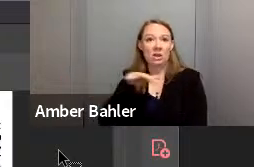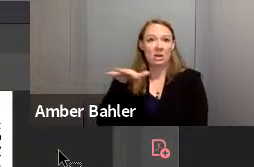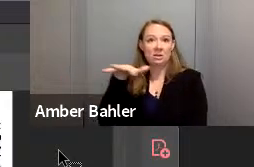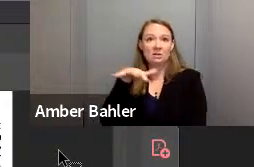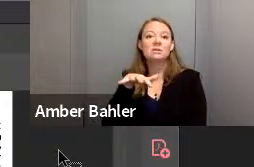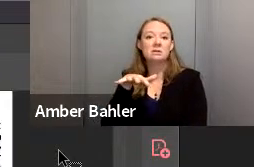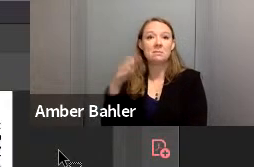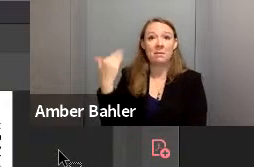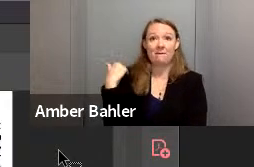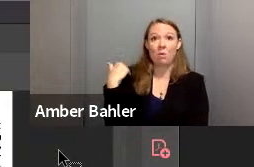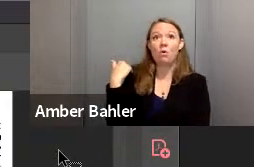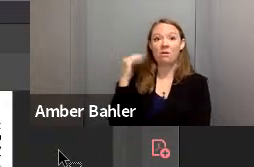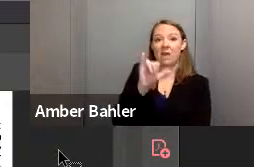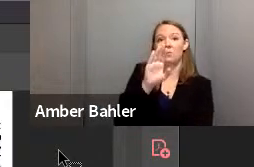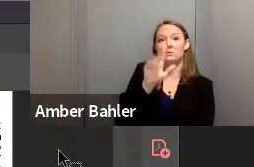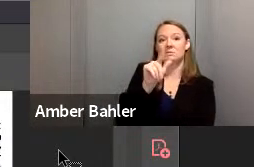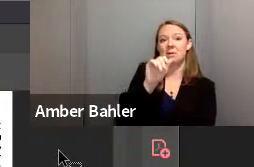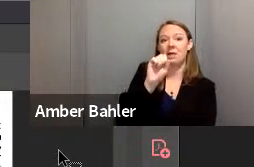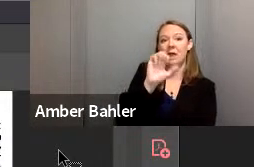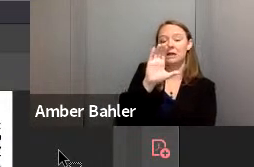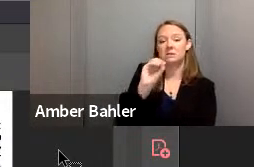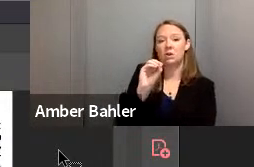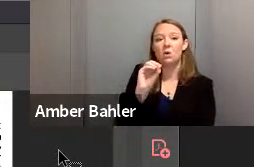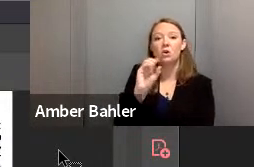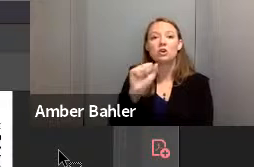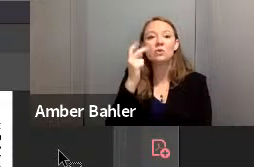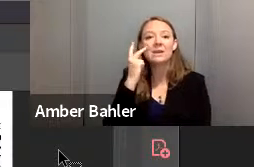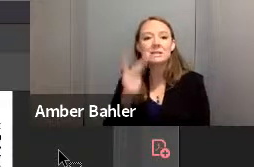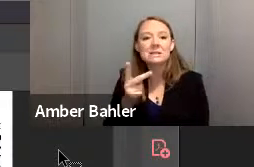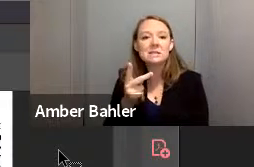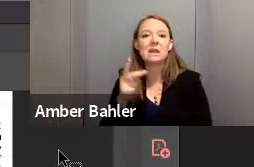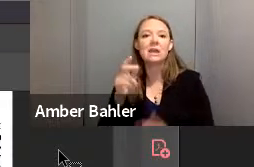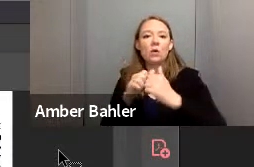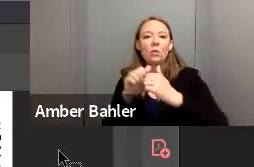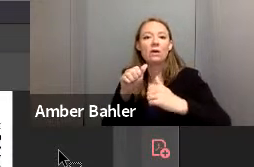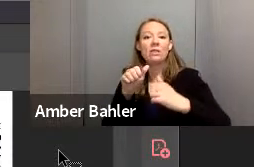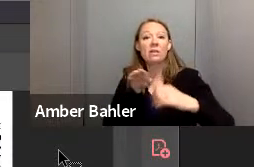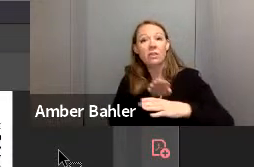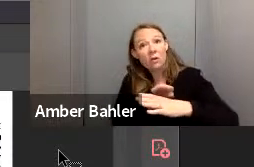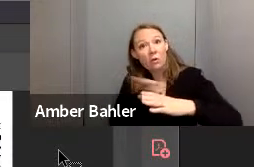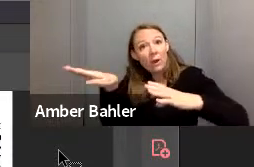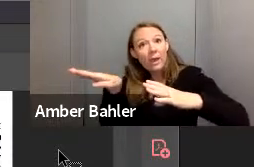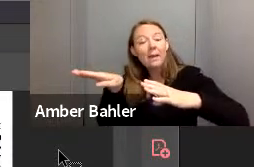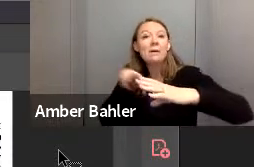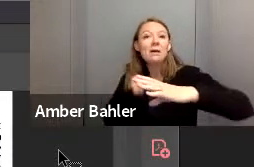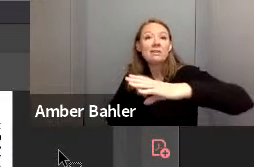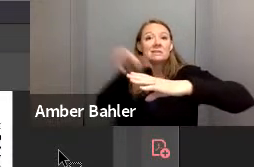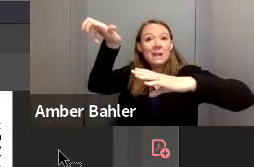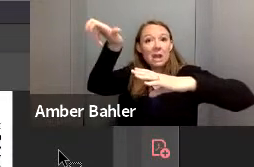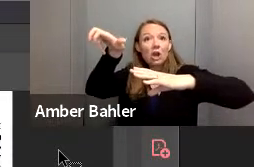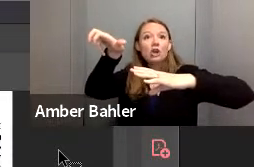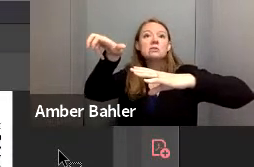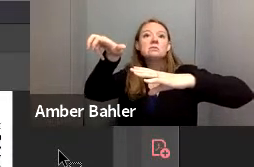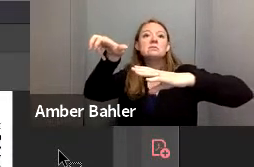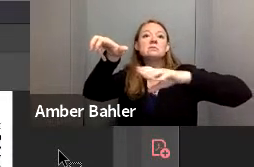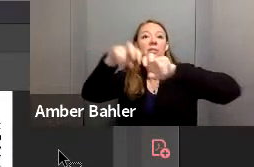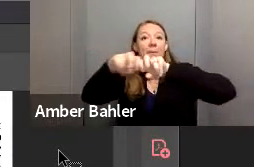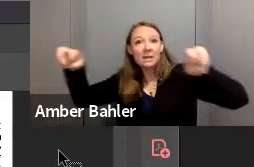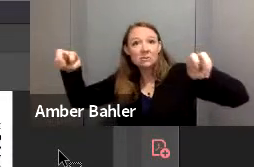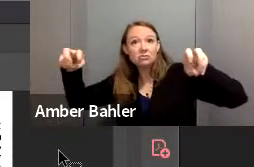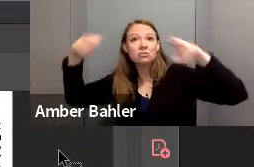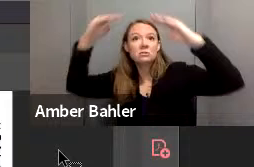can see a lot of the amenities with the ramp, the stairs, the bench, the shelter.